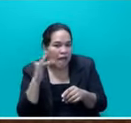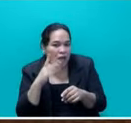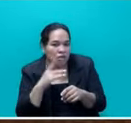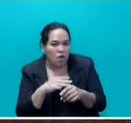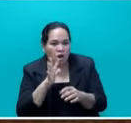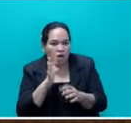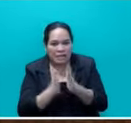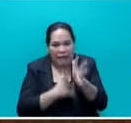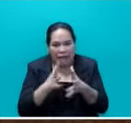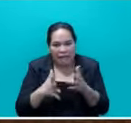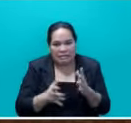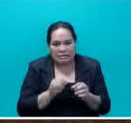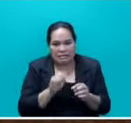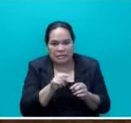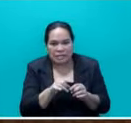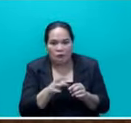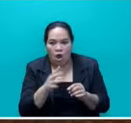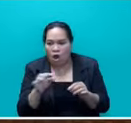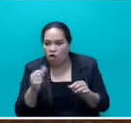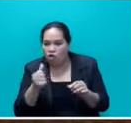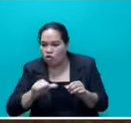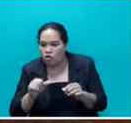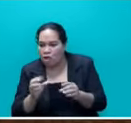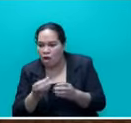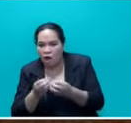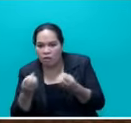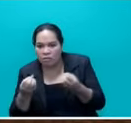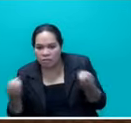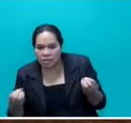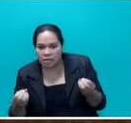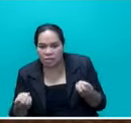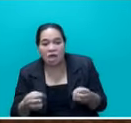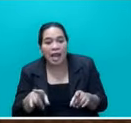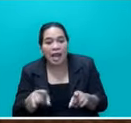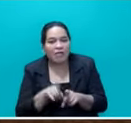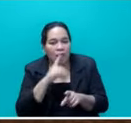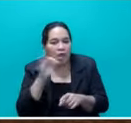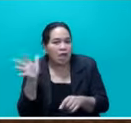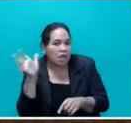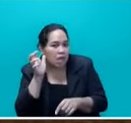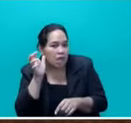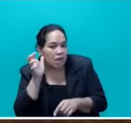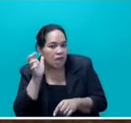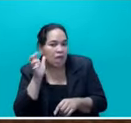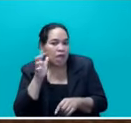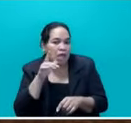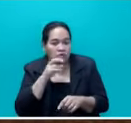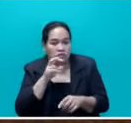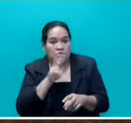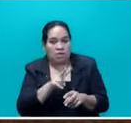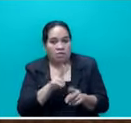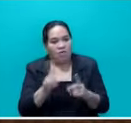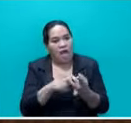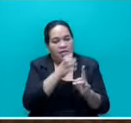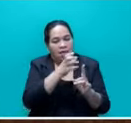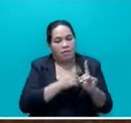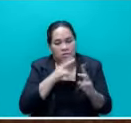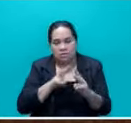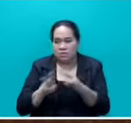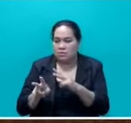gesture, exhibits any object, intending that such word or sound shall be heard or such gesture or object shall be seen by the other person.